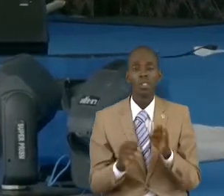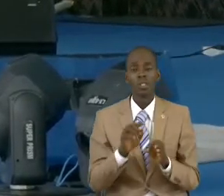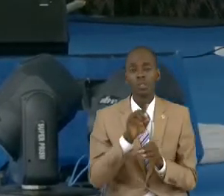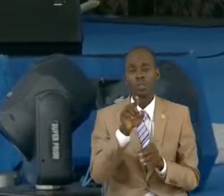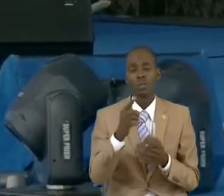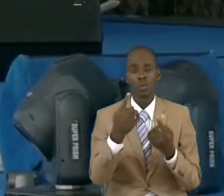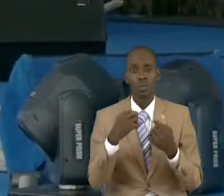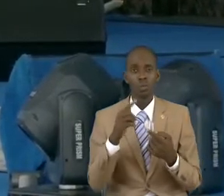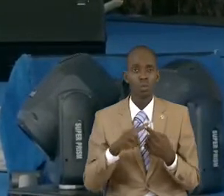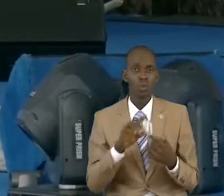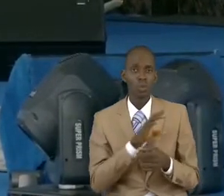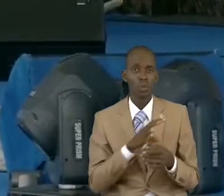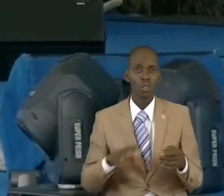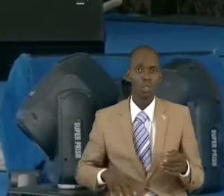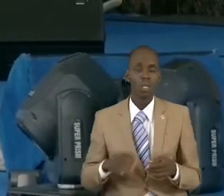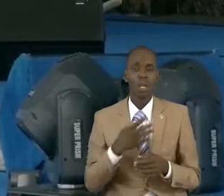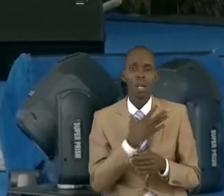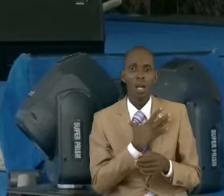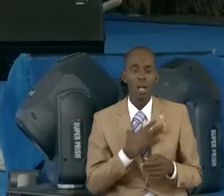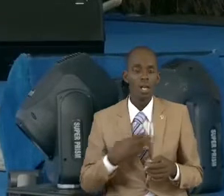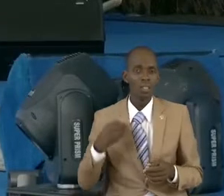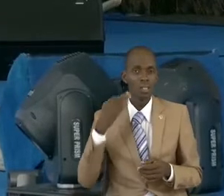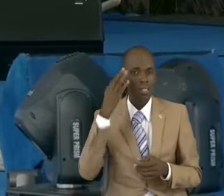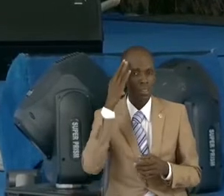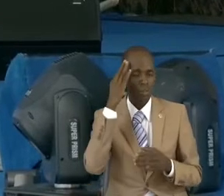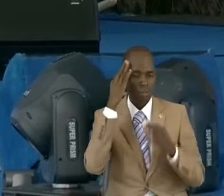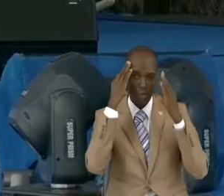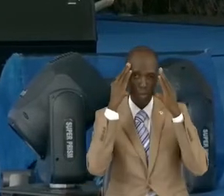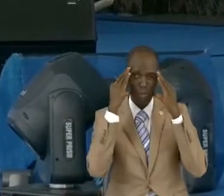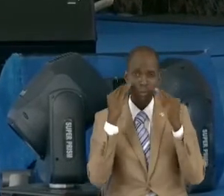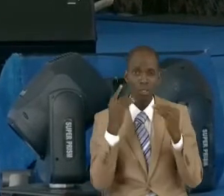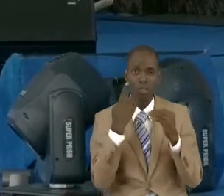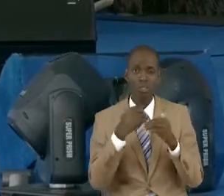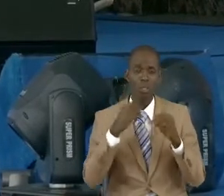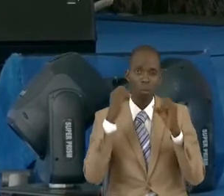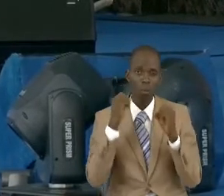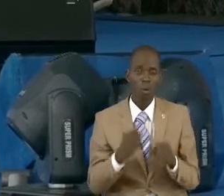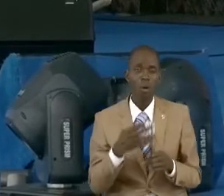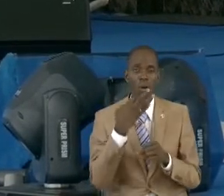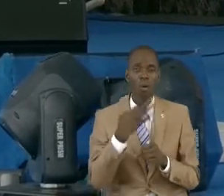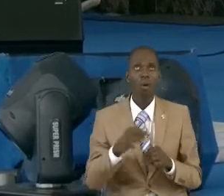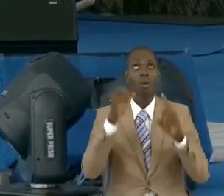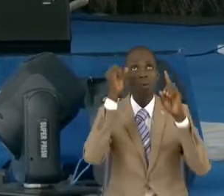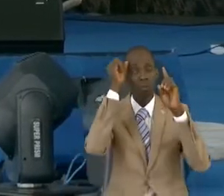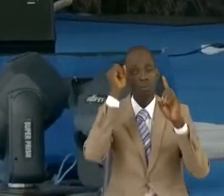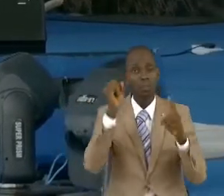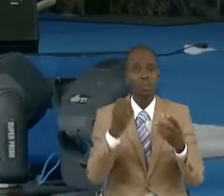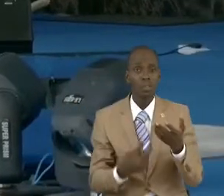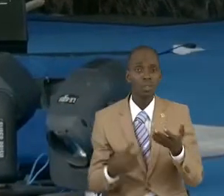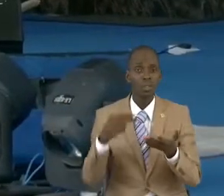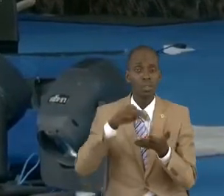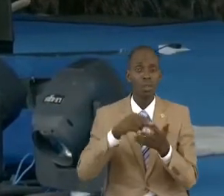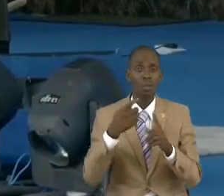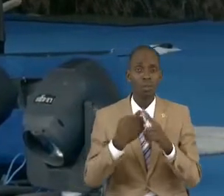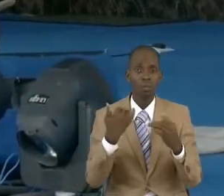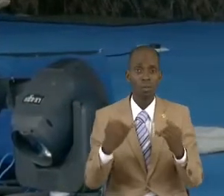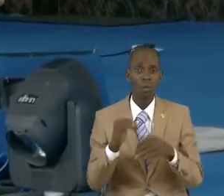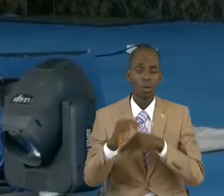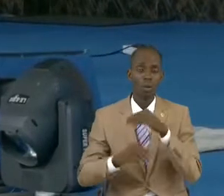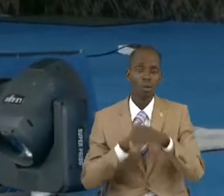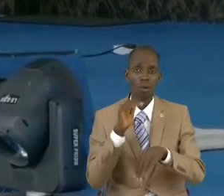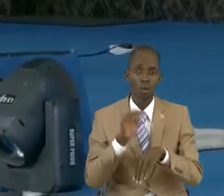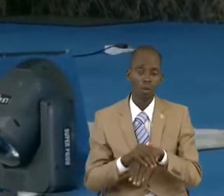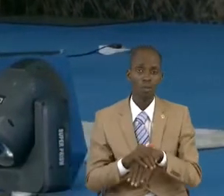you experience the power of his resurrection, henceforth, from now